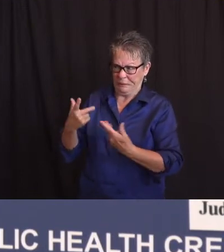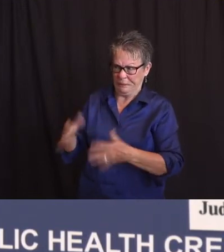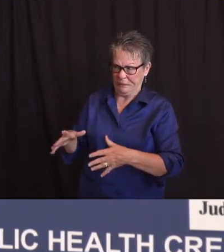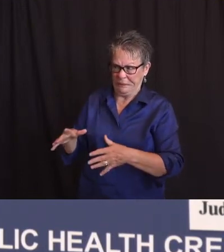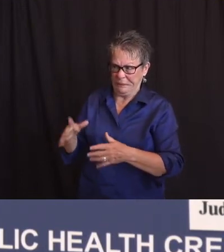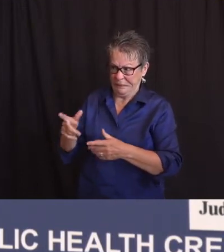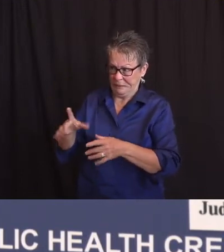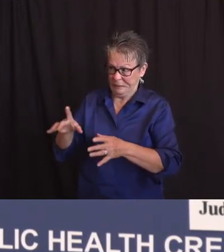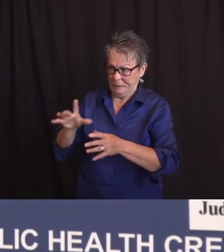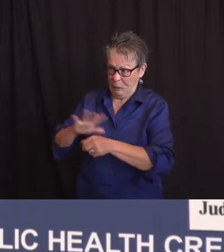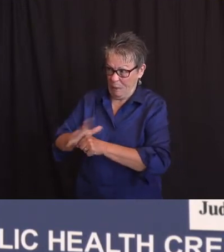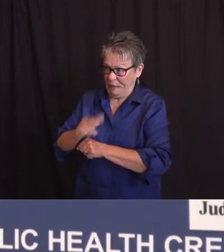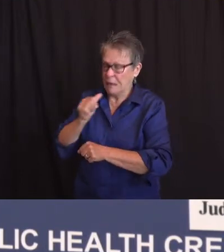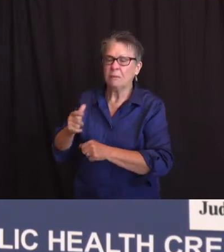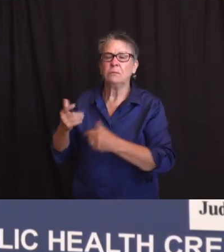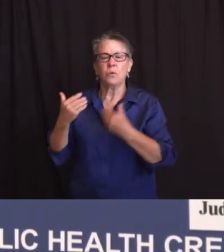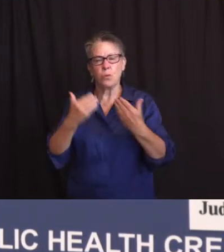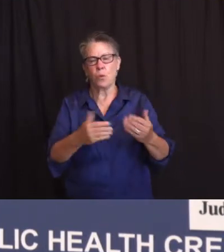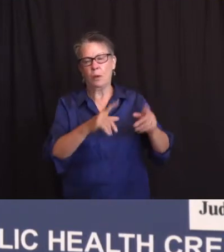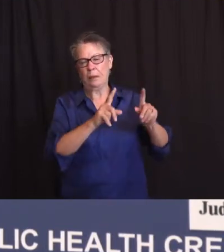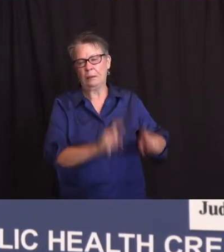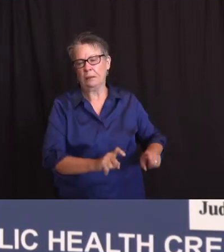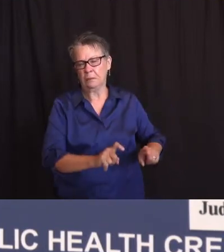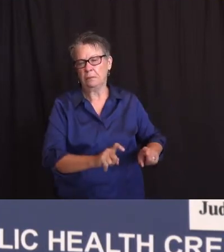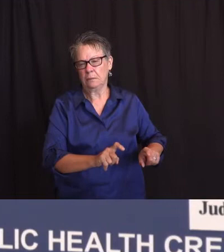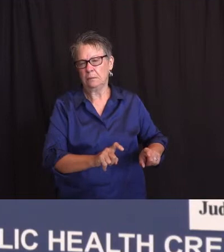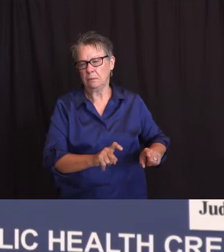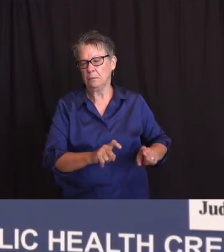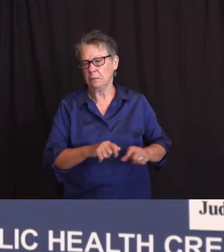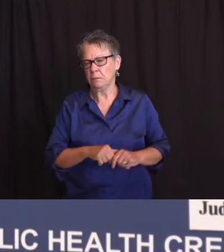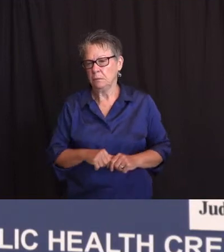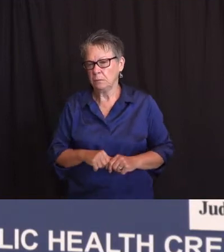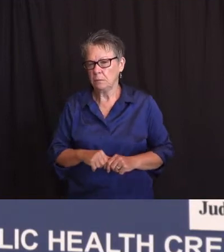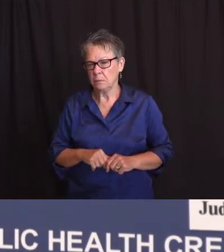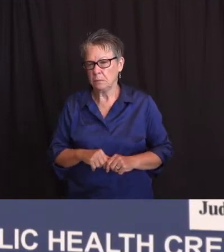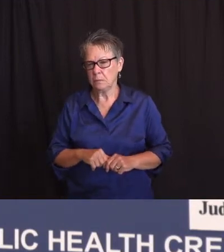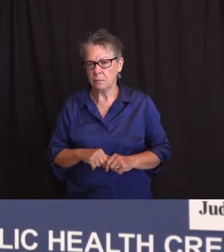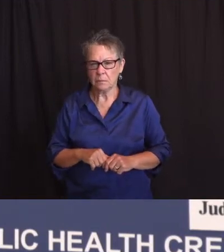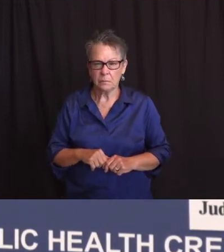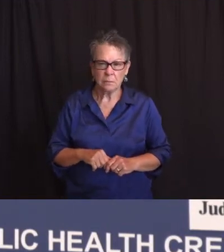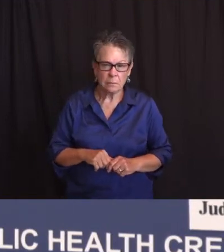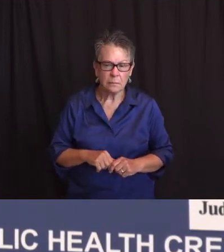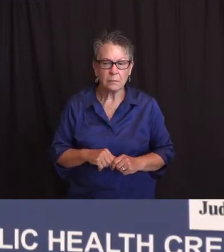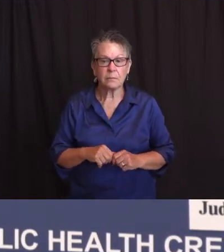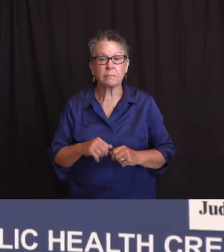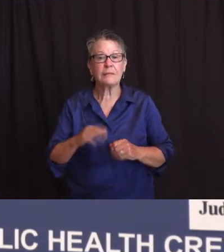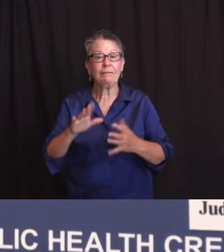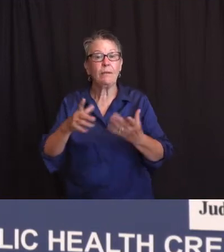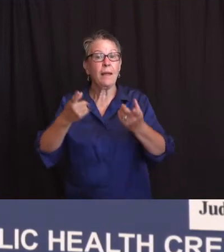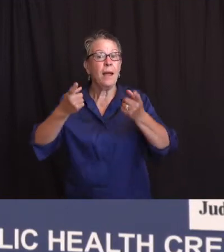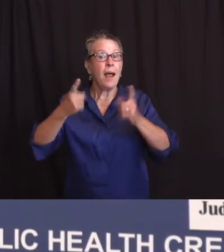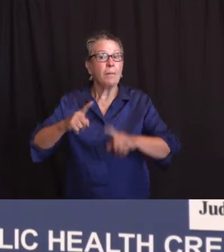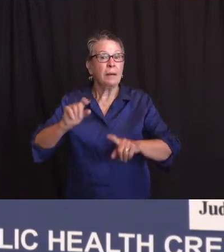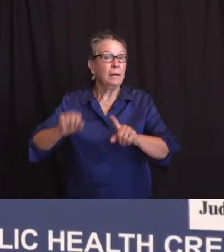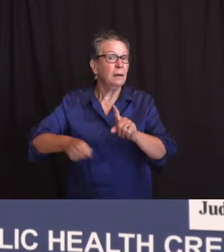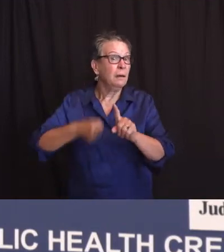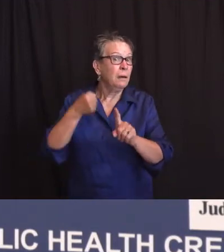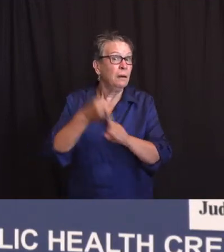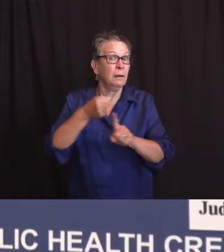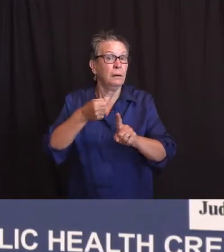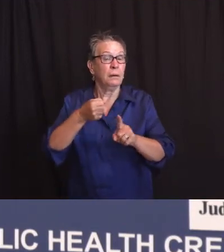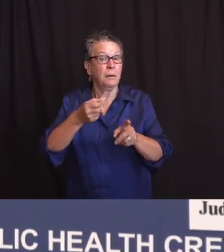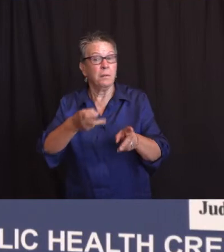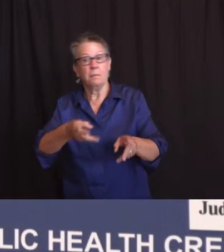news is that most people who are vaccinated, if they get ill, do not get very sick. Doesn't mean that they can't spread it, and doesn't mean that if they're around somebody who's